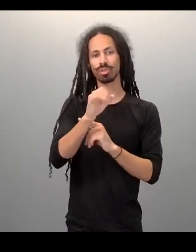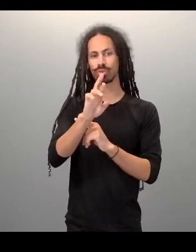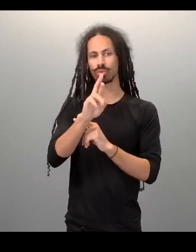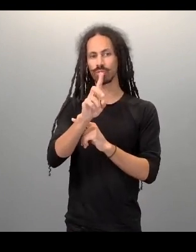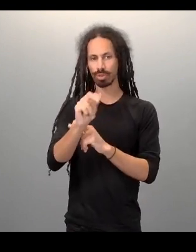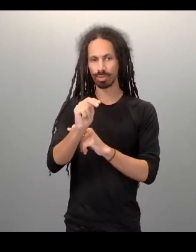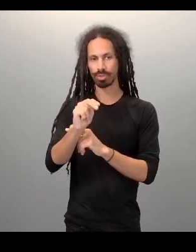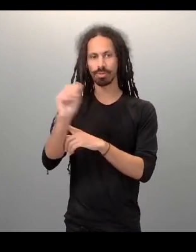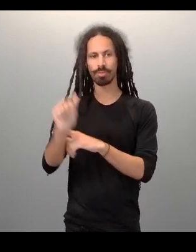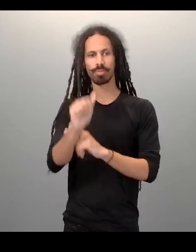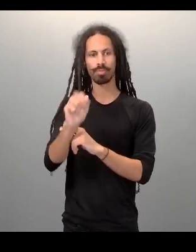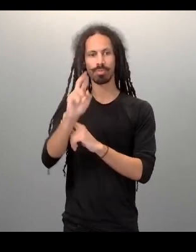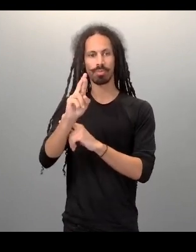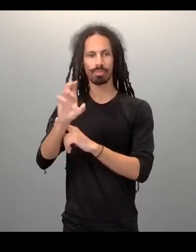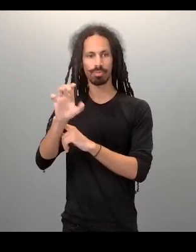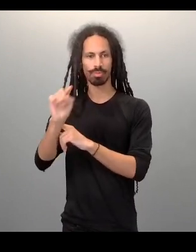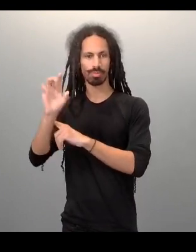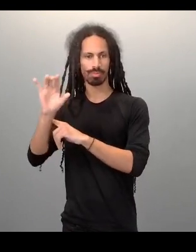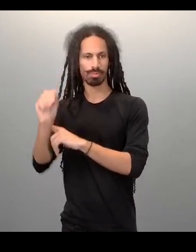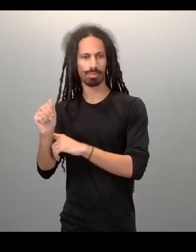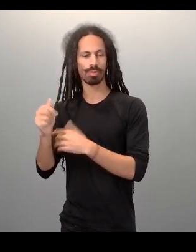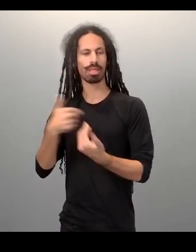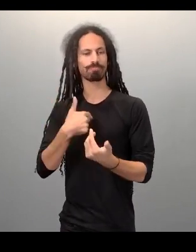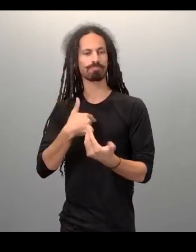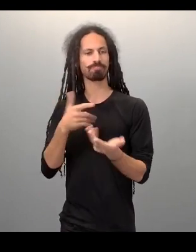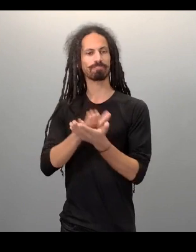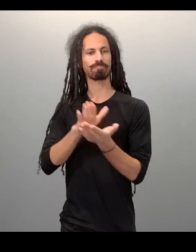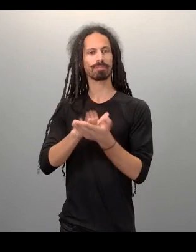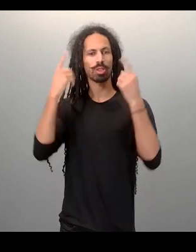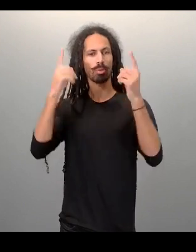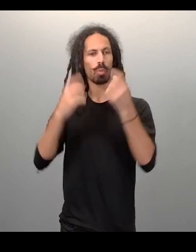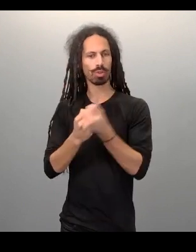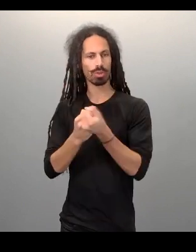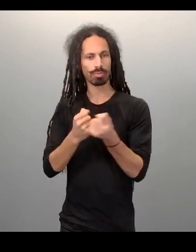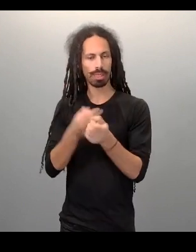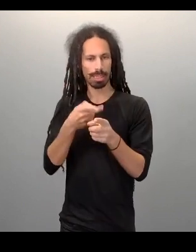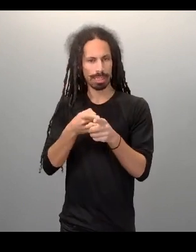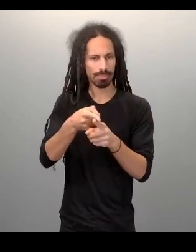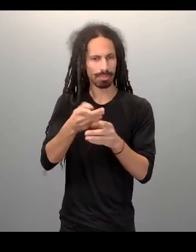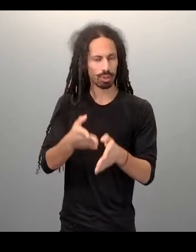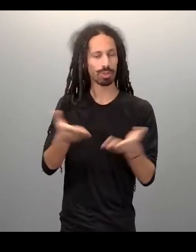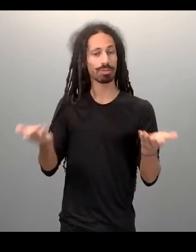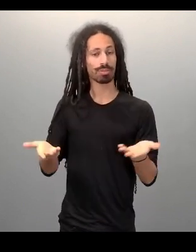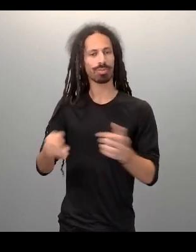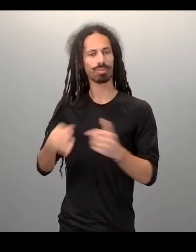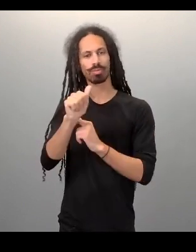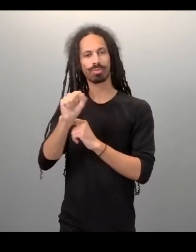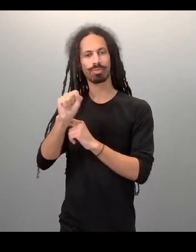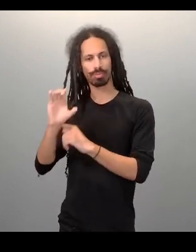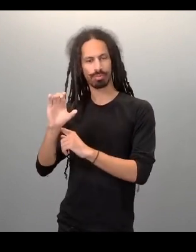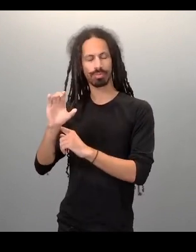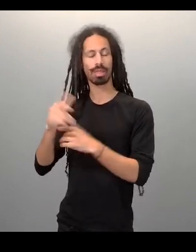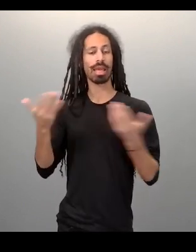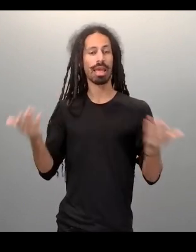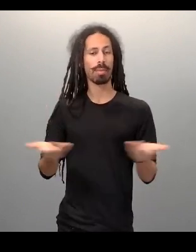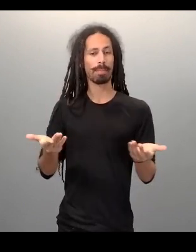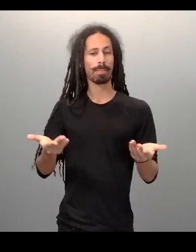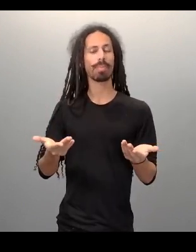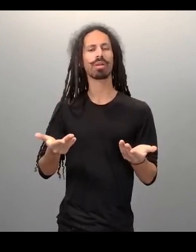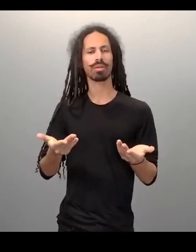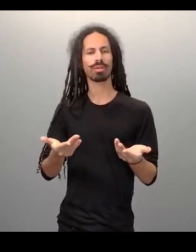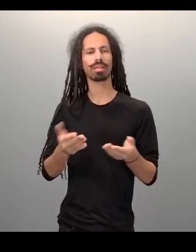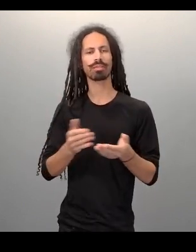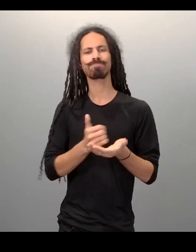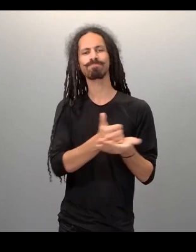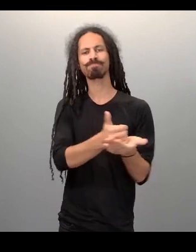jjordan@rrc.ca. I'm an academic support specialist at the Academic Success Center, and I'm there to help you develop the skills